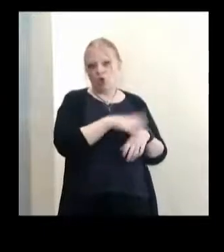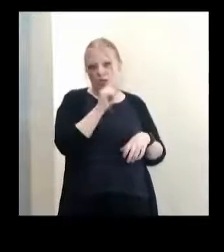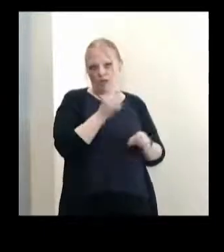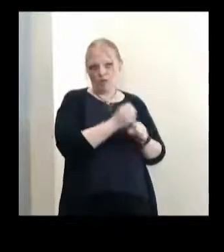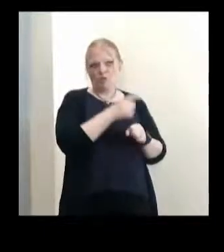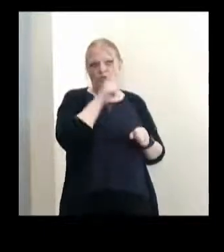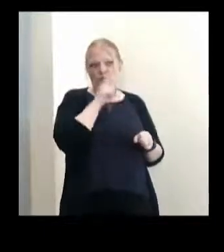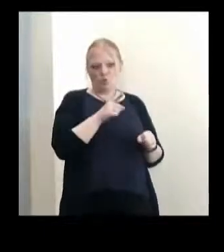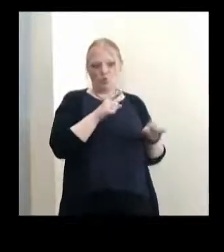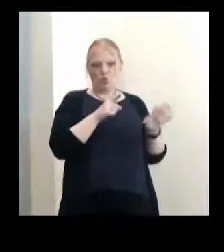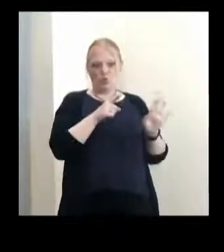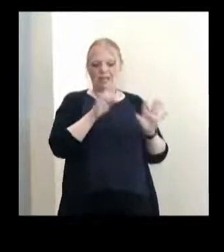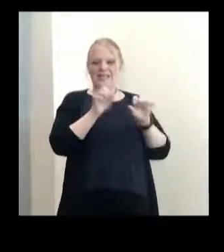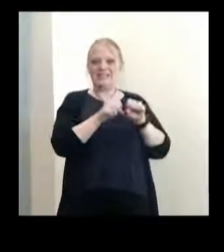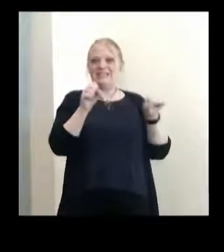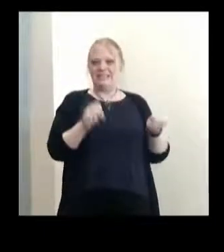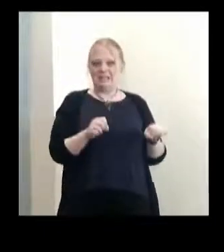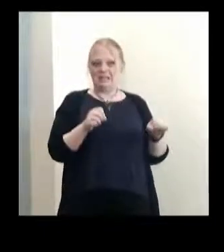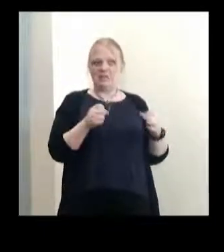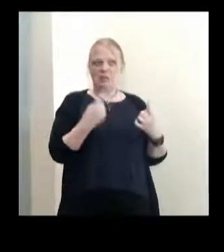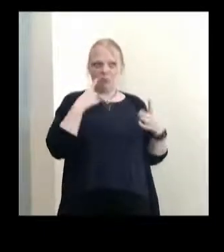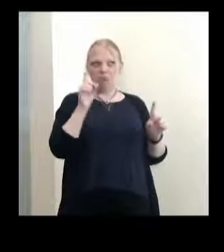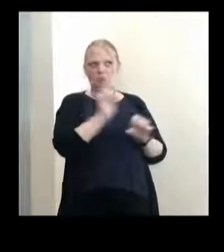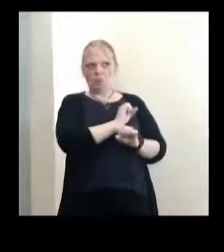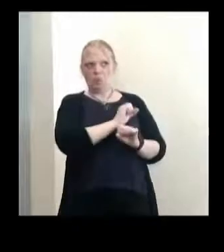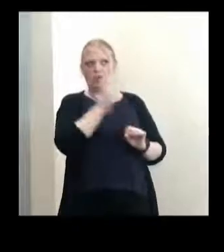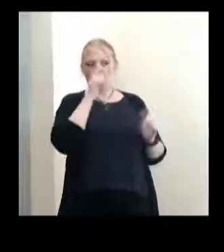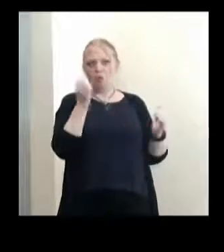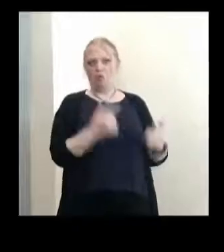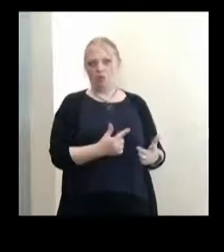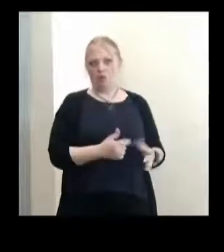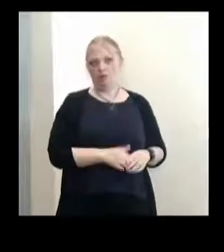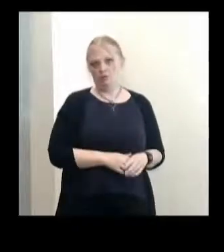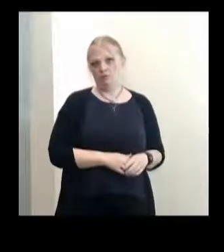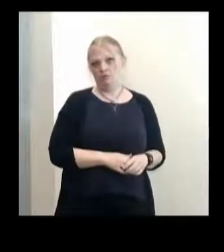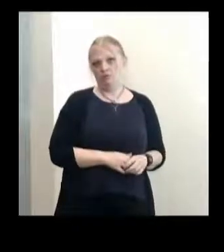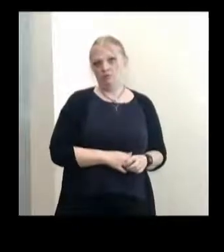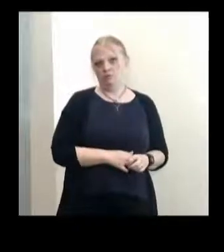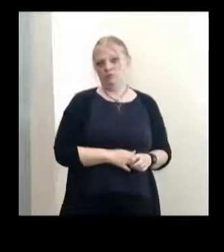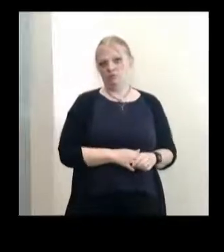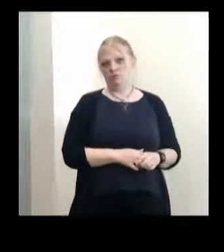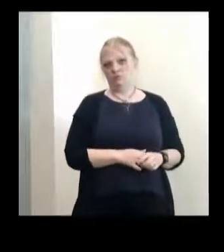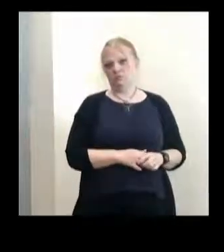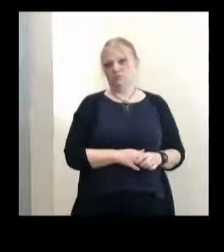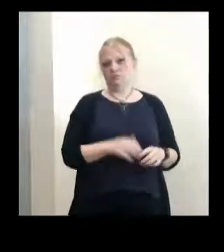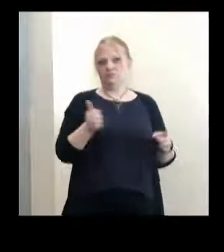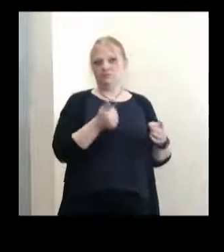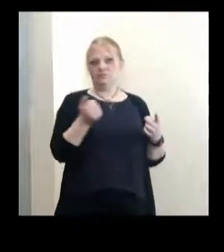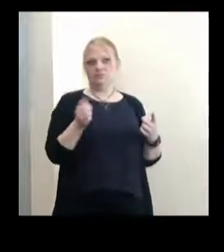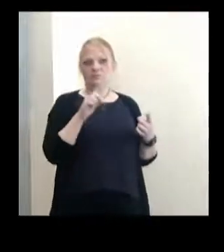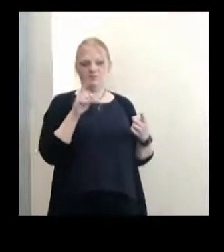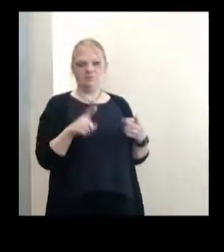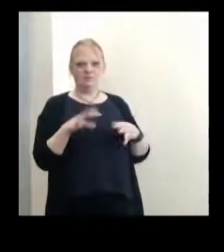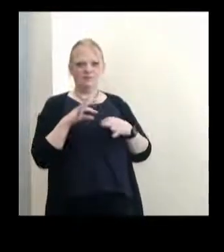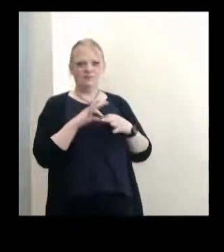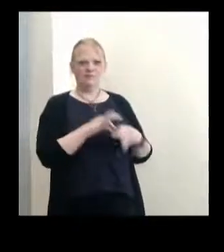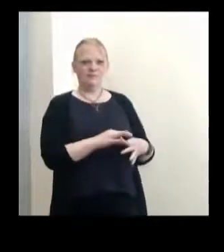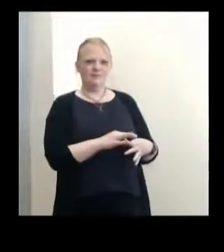is a system that works for all. And the other question was in regards to